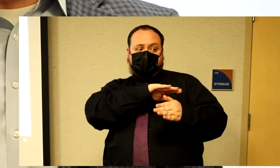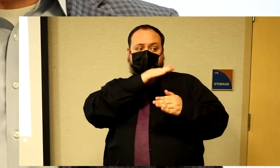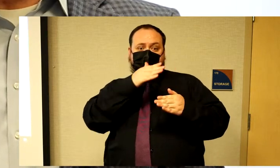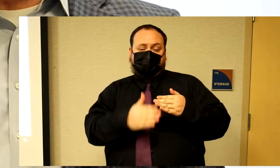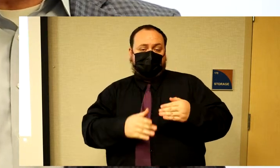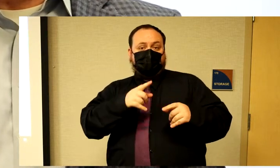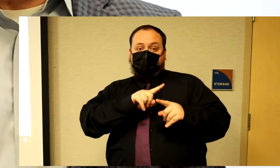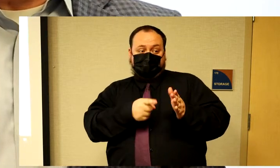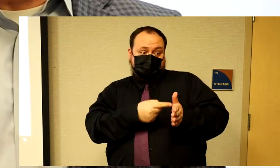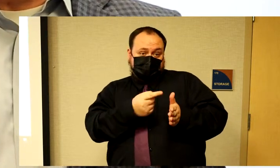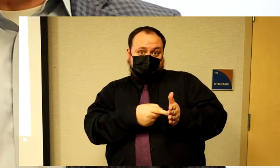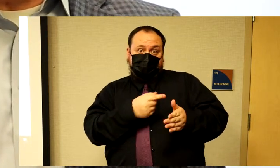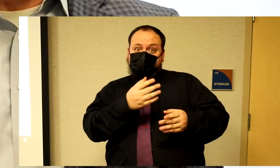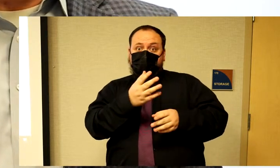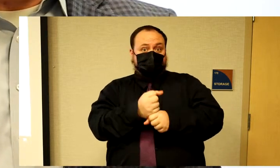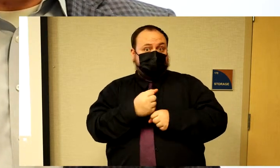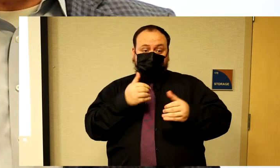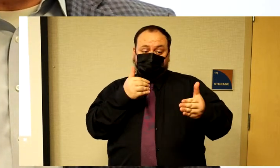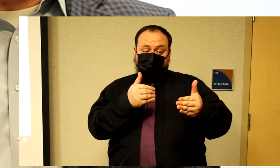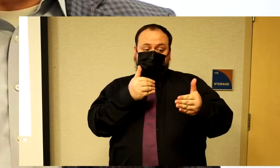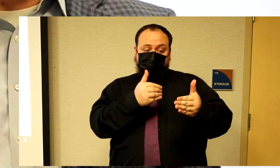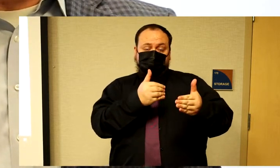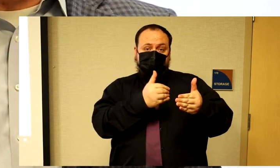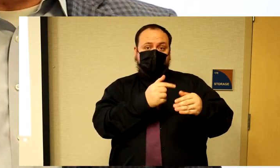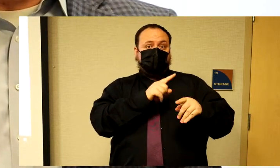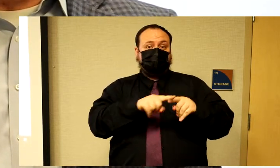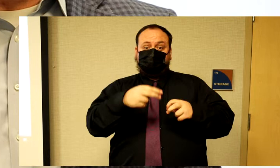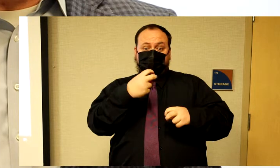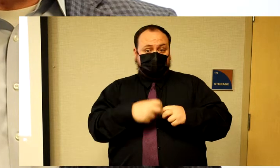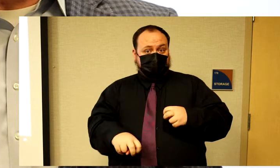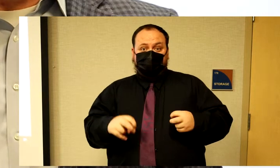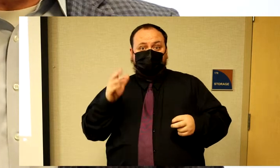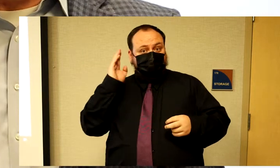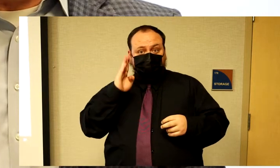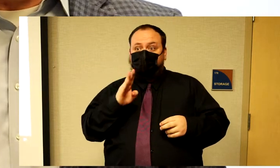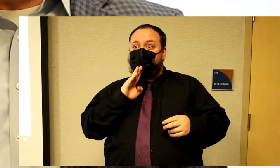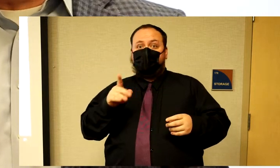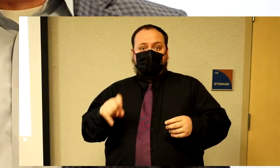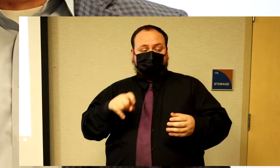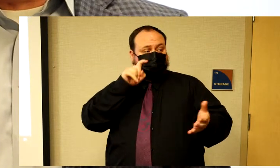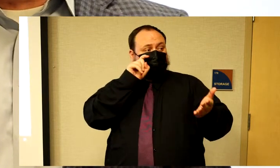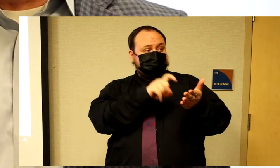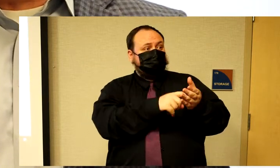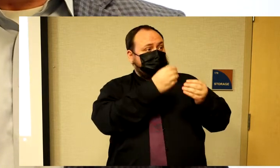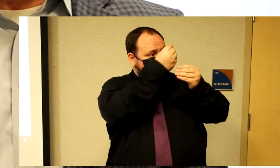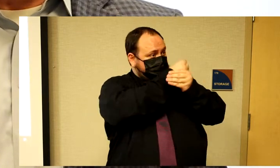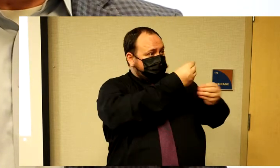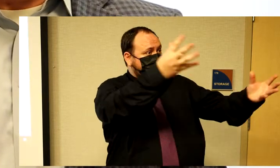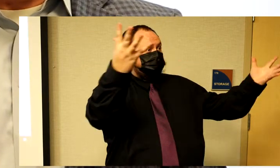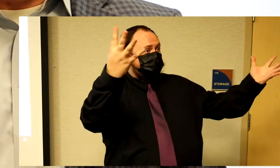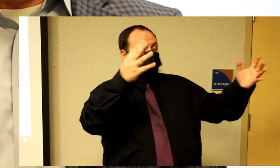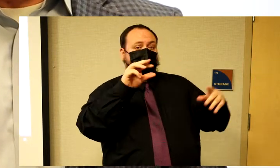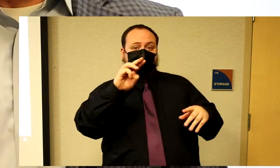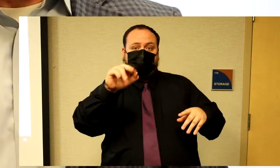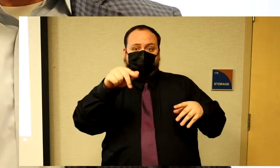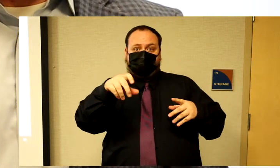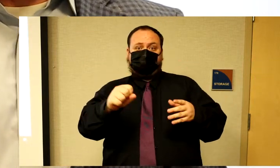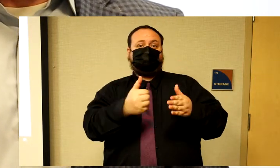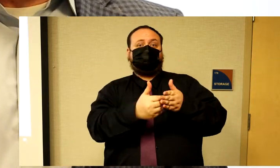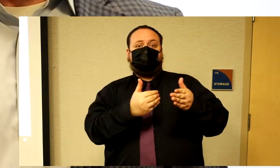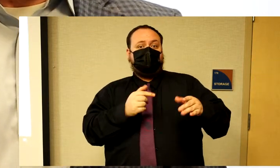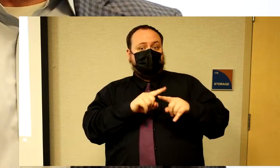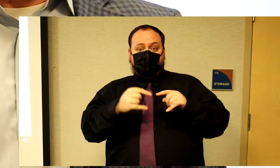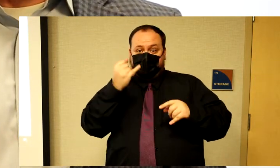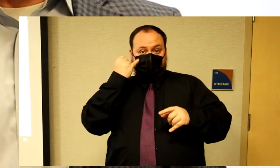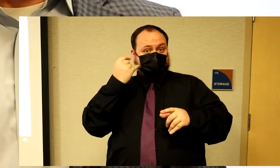it sometimes gets really dicey. The tough part is that eventually we're going to have a public noticing requirement. We're going to need to post the maps beforehand. But if somebody